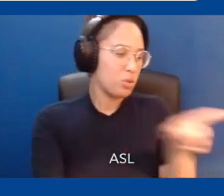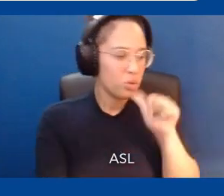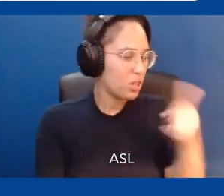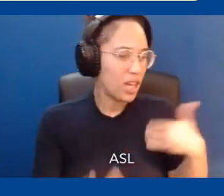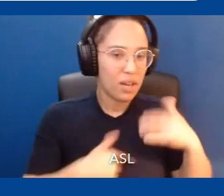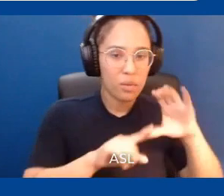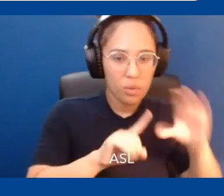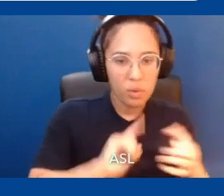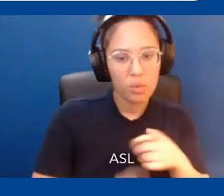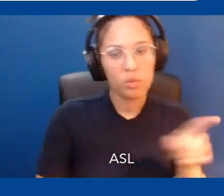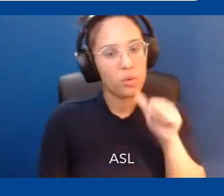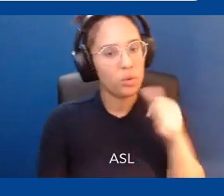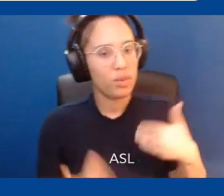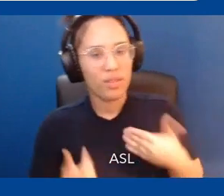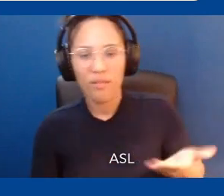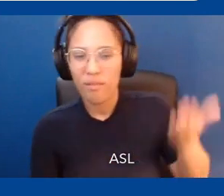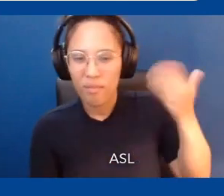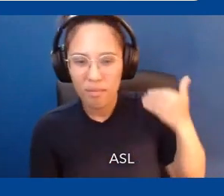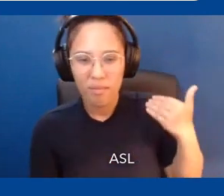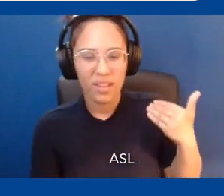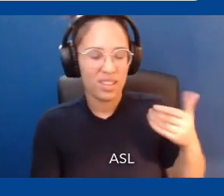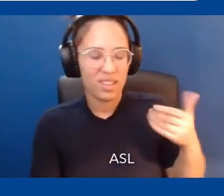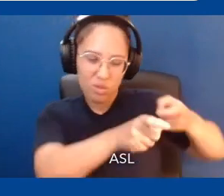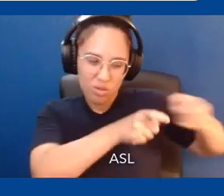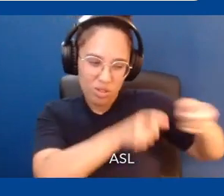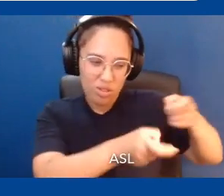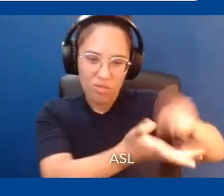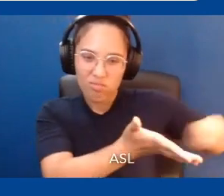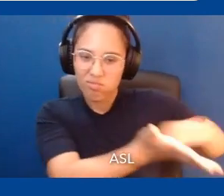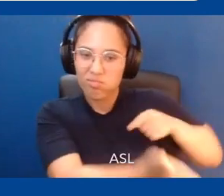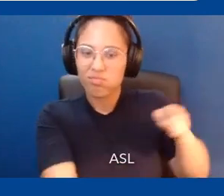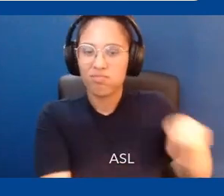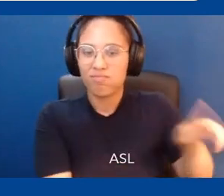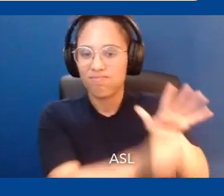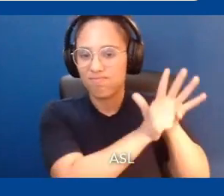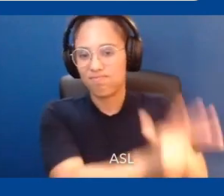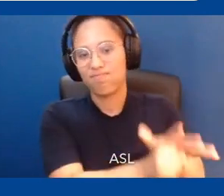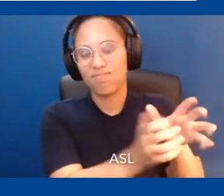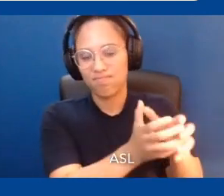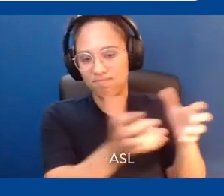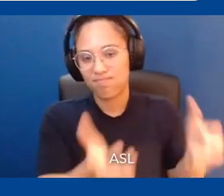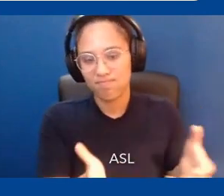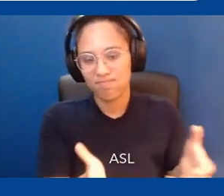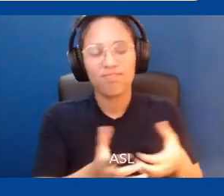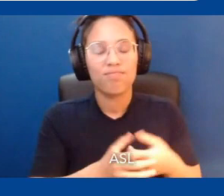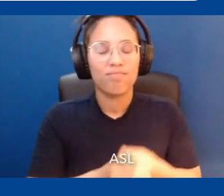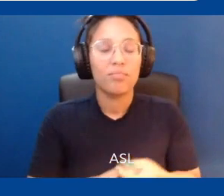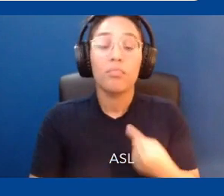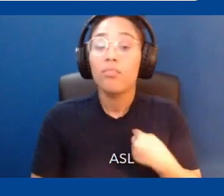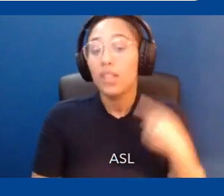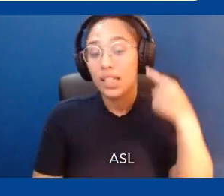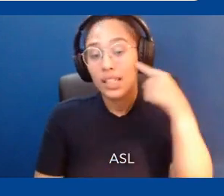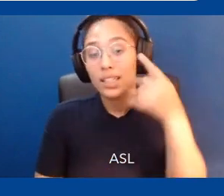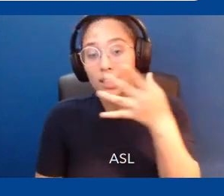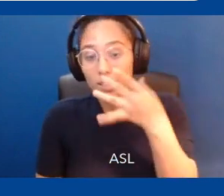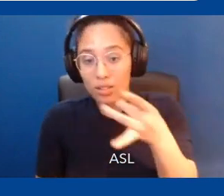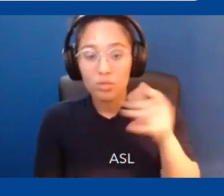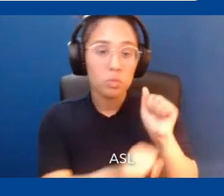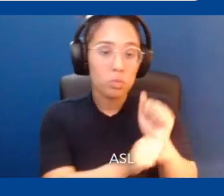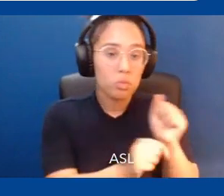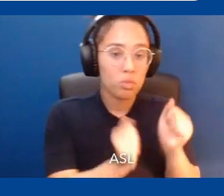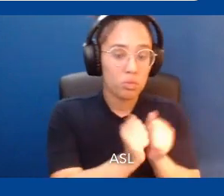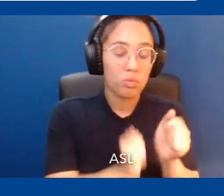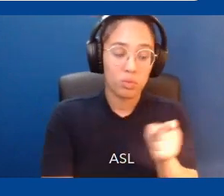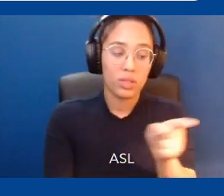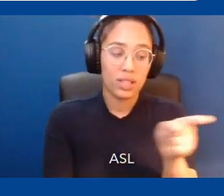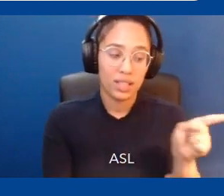past, things like that. So I think it's very interesting, like to work with them to decide like